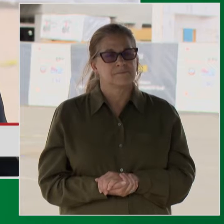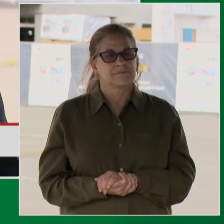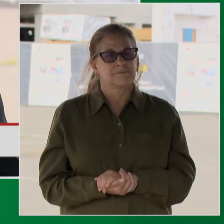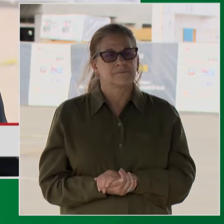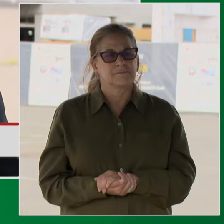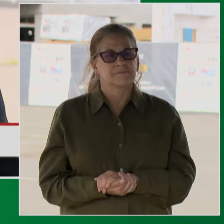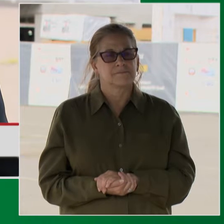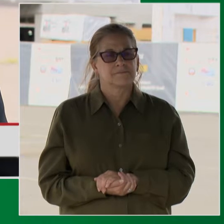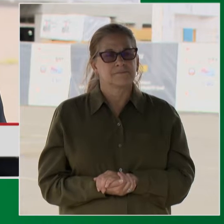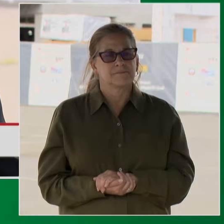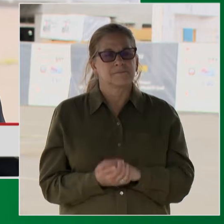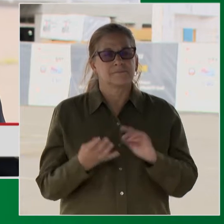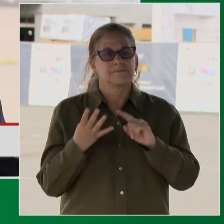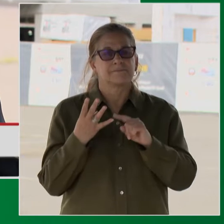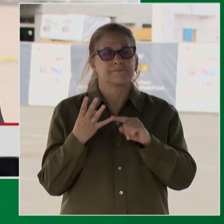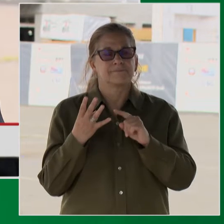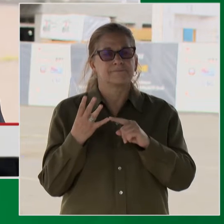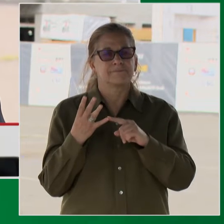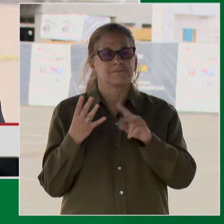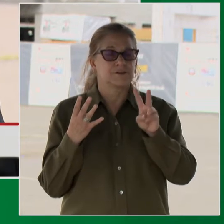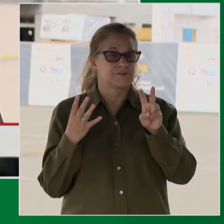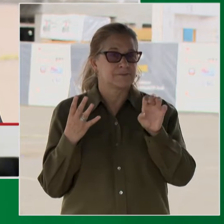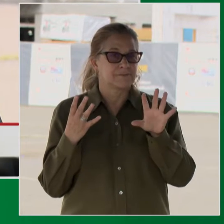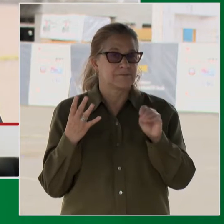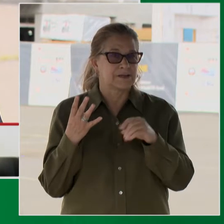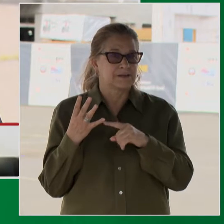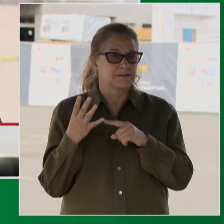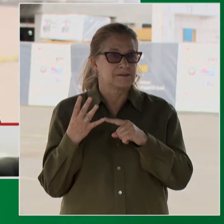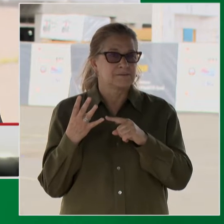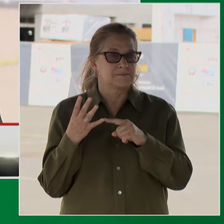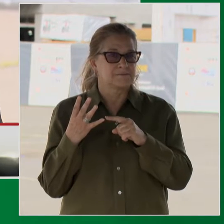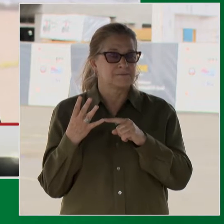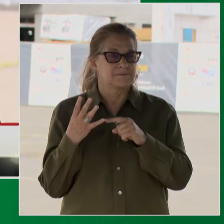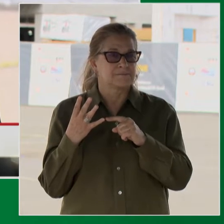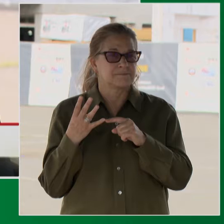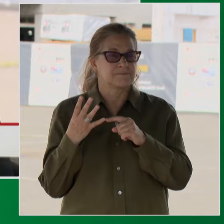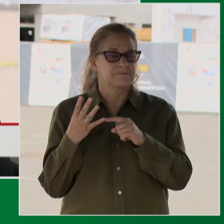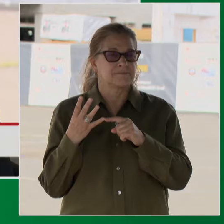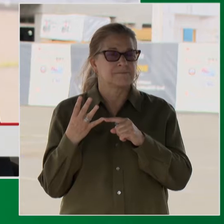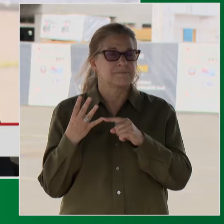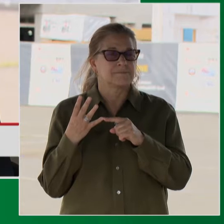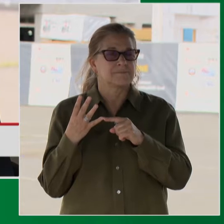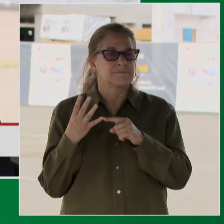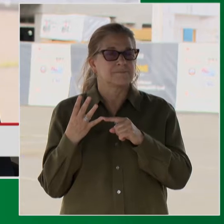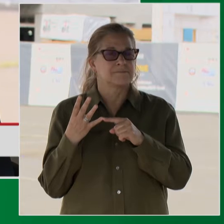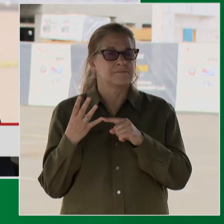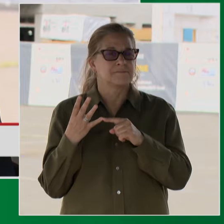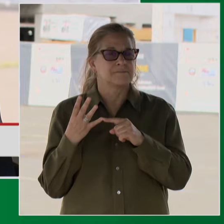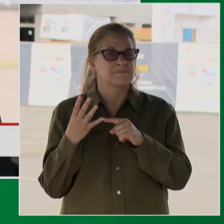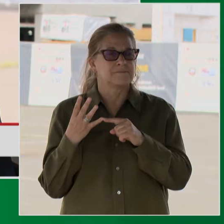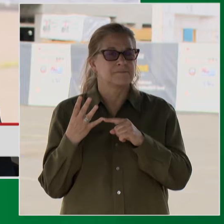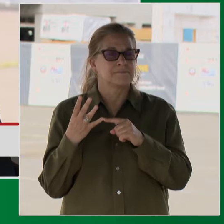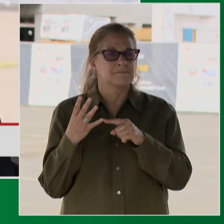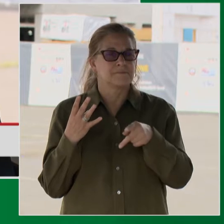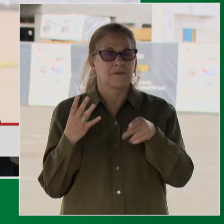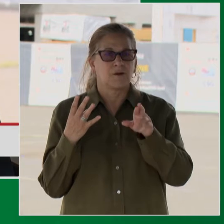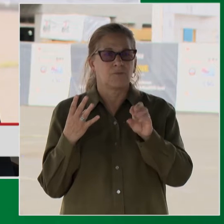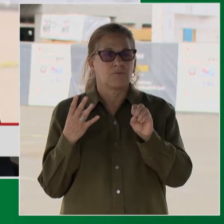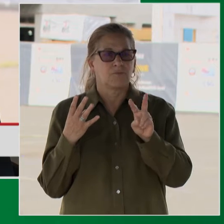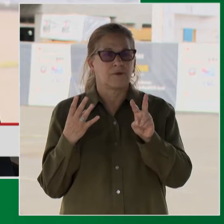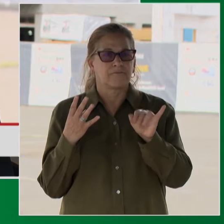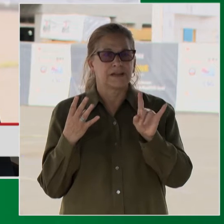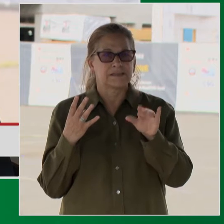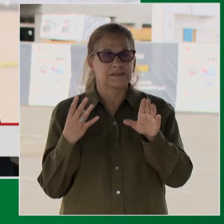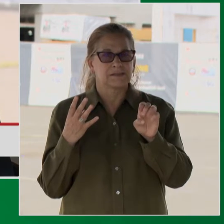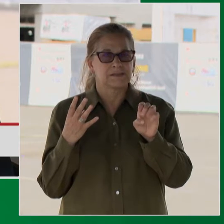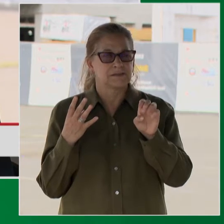at 5201 Hay Street, Providence Place, and of course the residences at the Strand, which will be opening